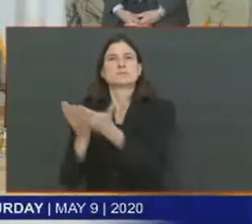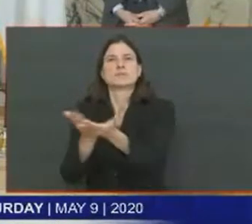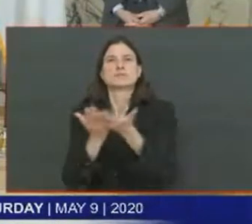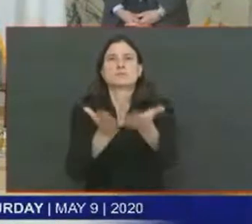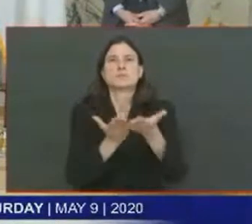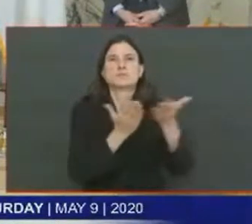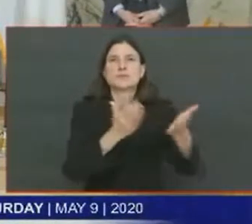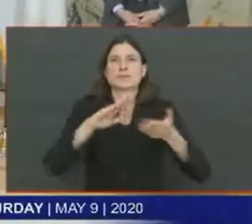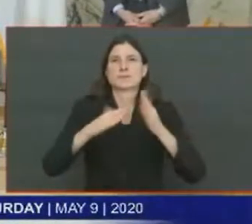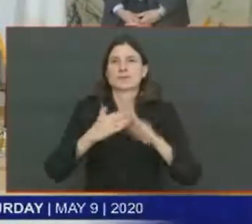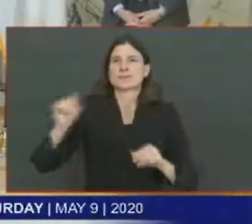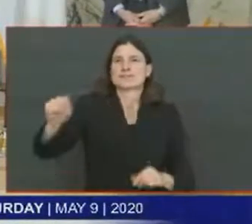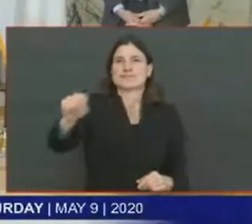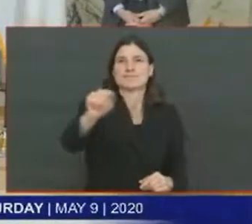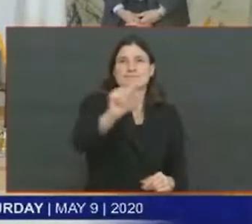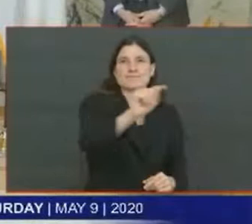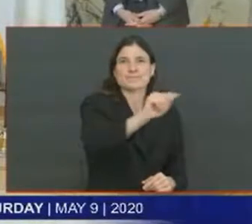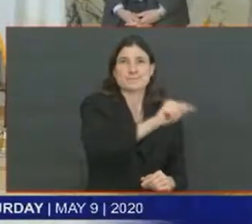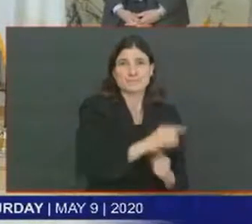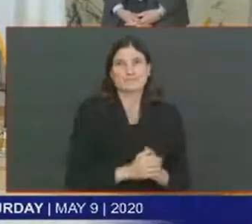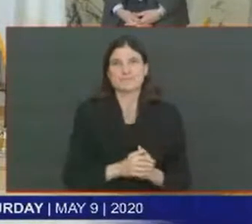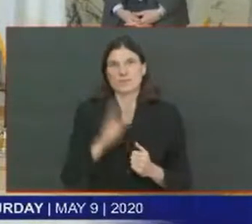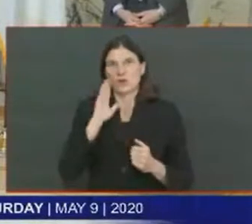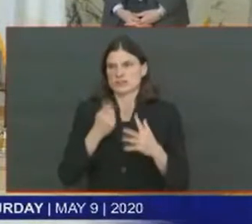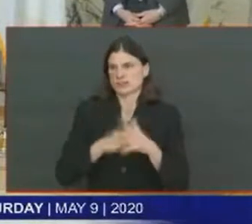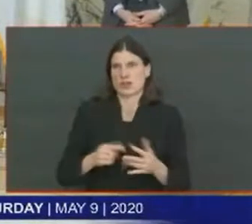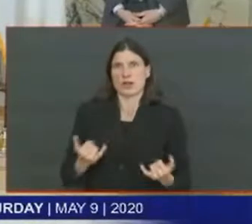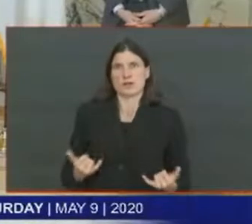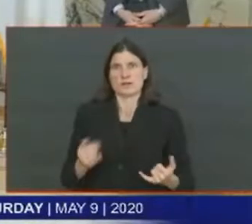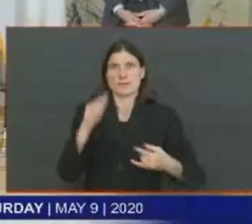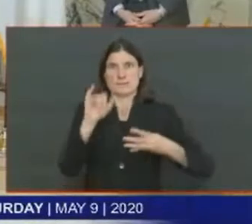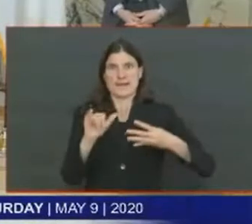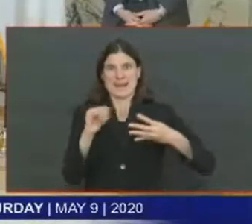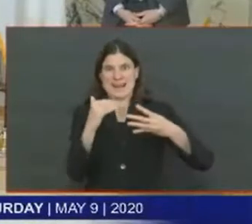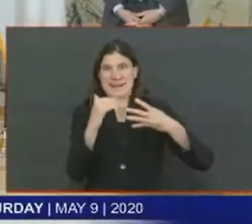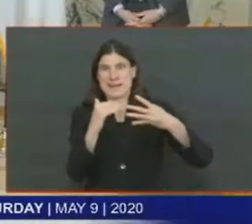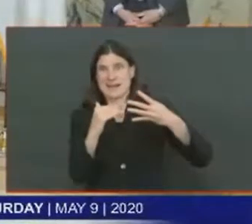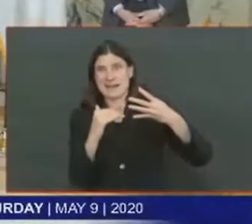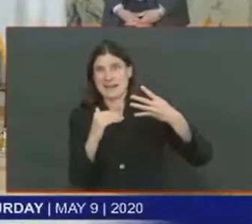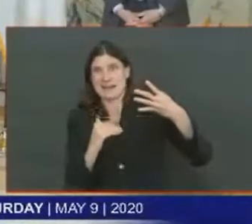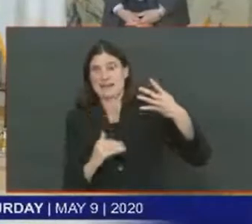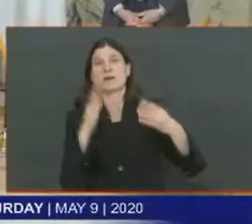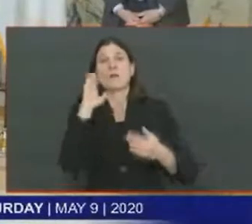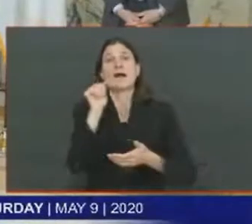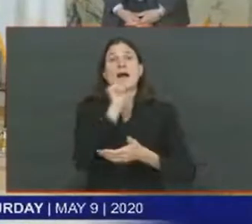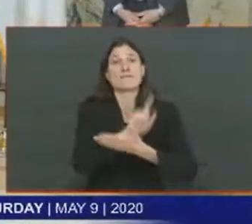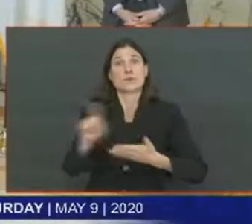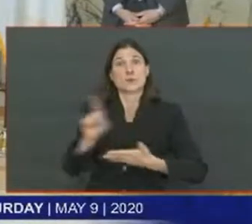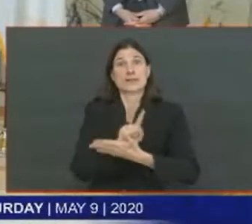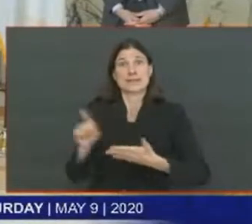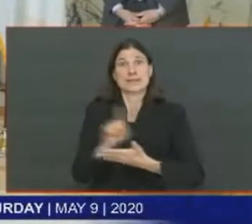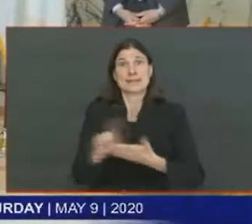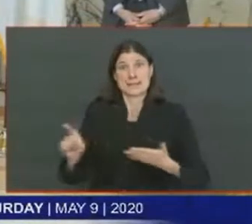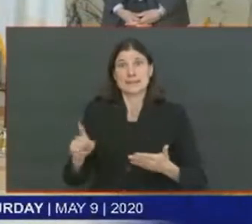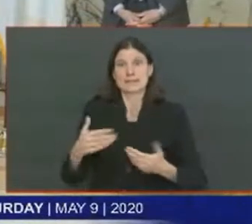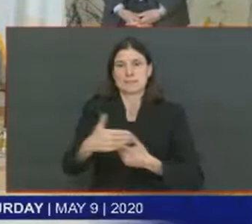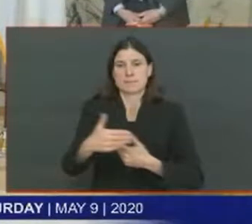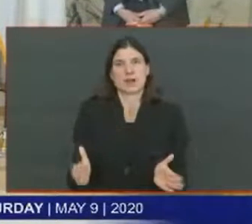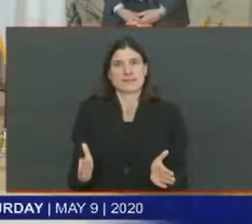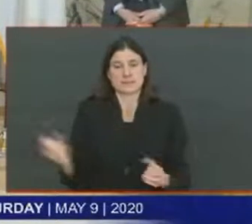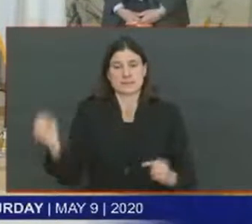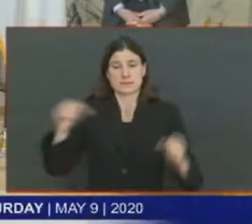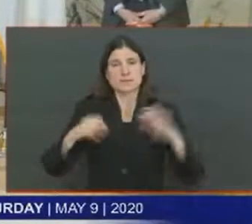Rhode Island and the Community Food Bank will begin distributing 500 boxes of healthy, fresh, local